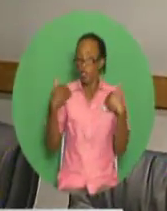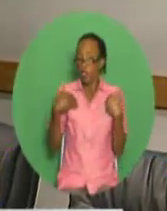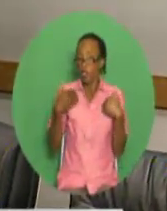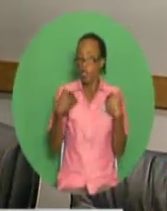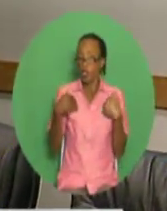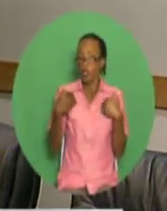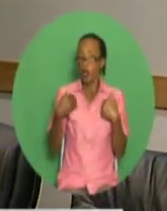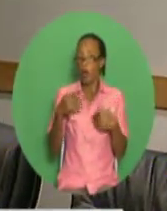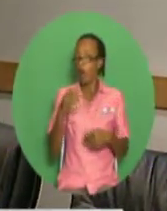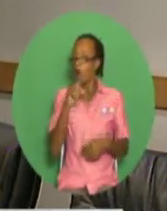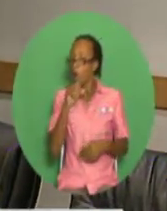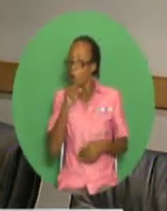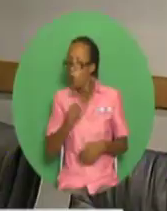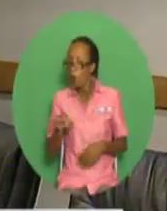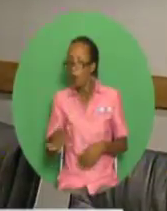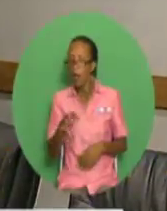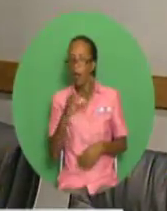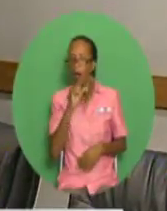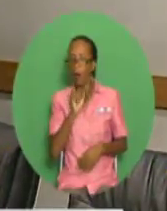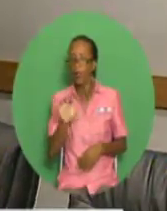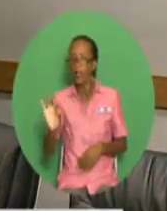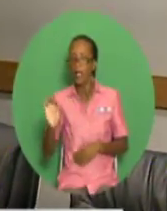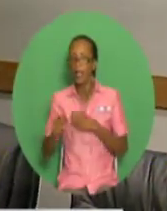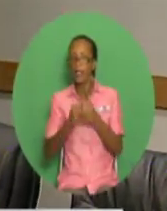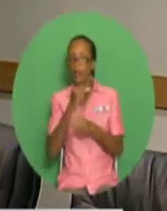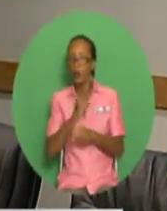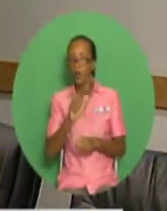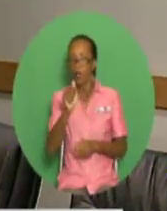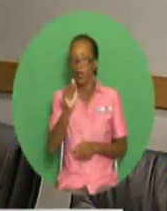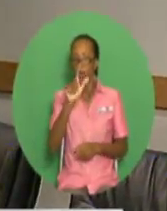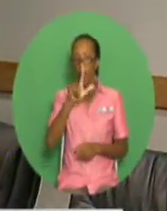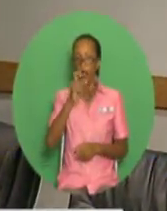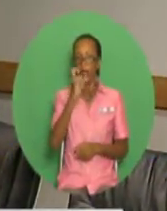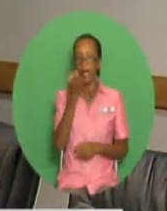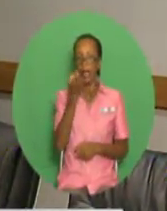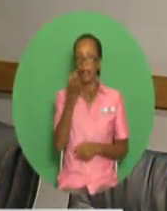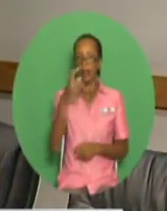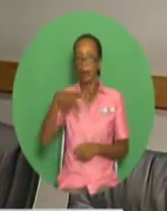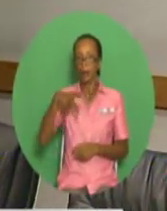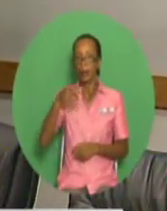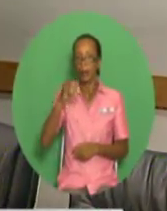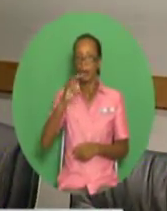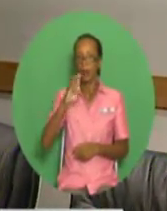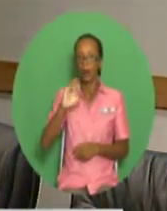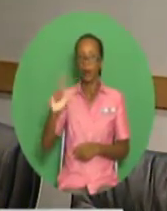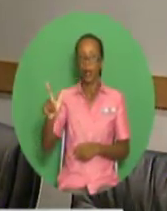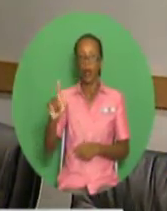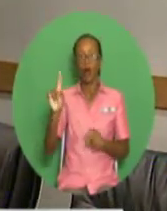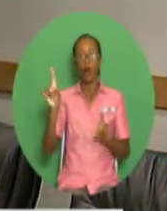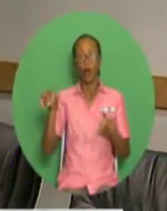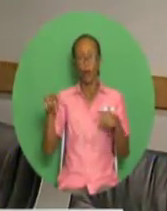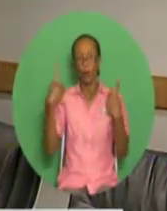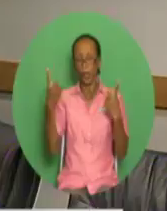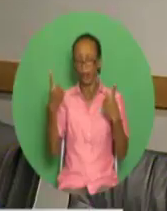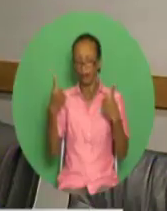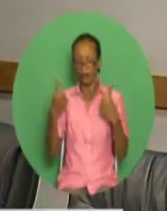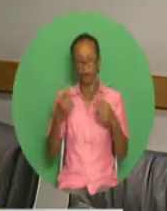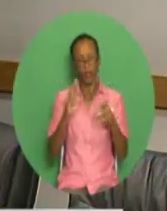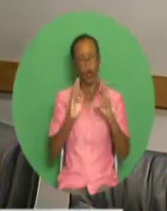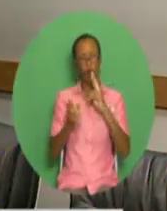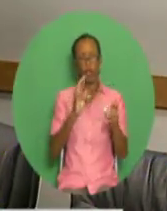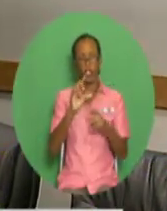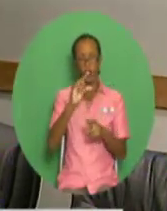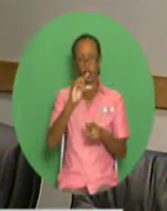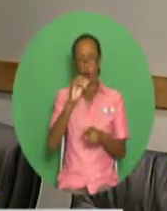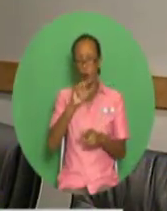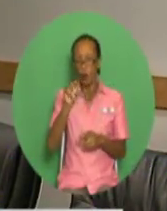We have a 9-year-old, for the first time, Alex Powell, won the Epcot Center go-kart race and